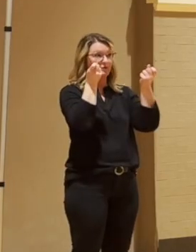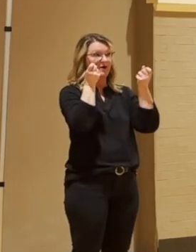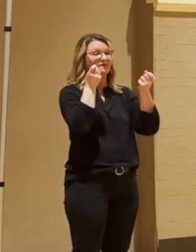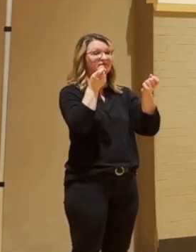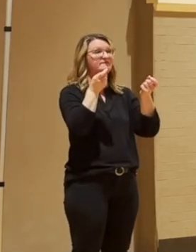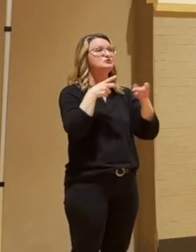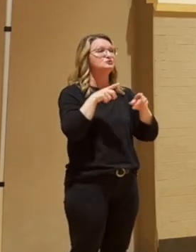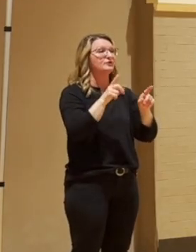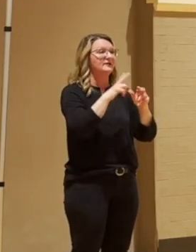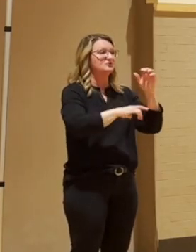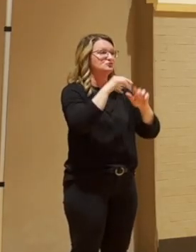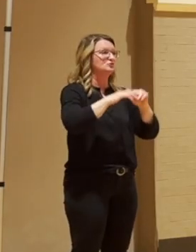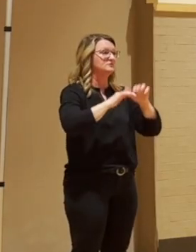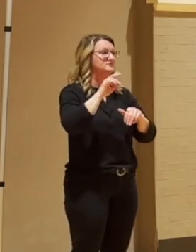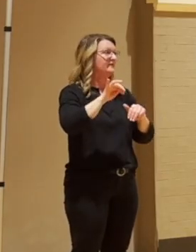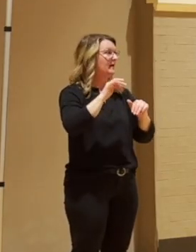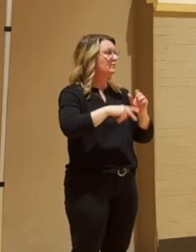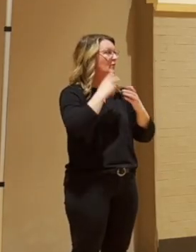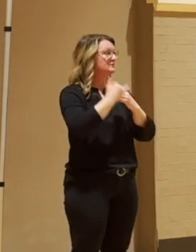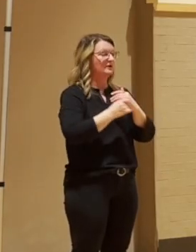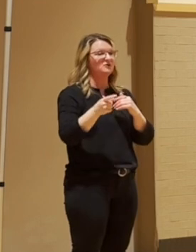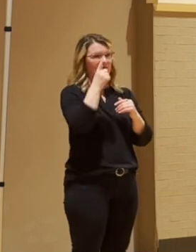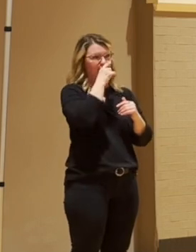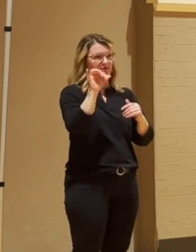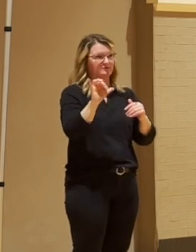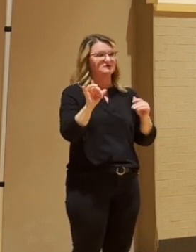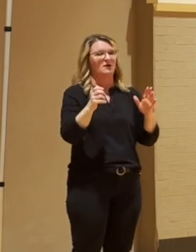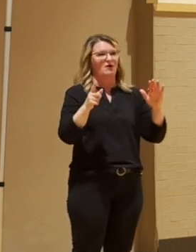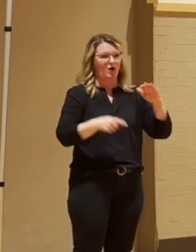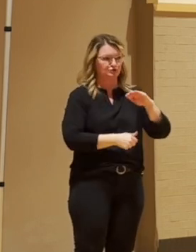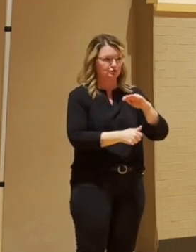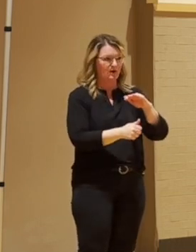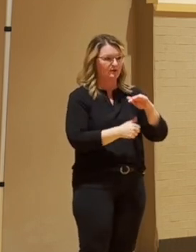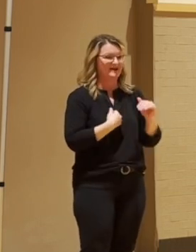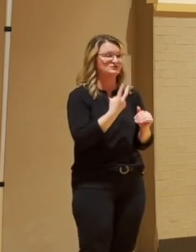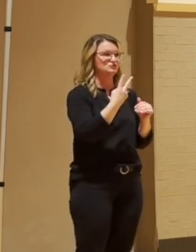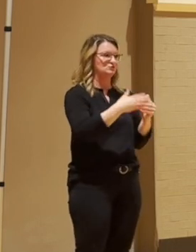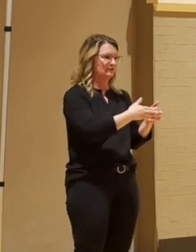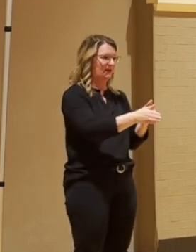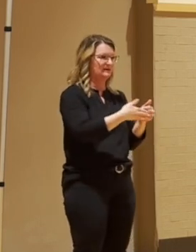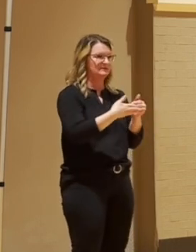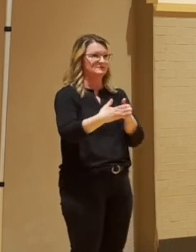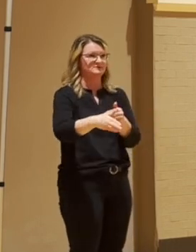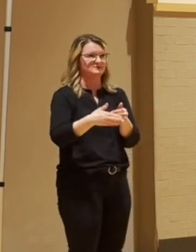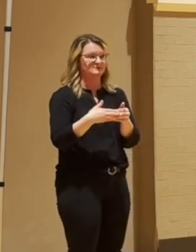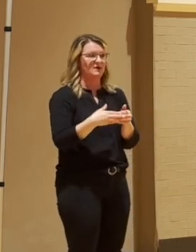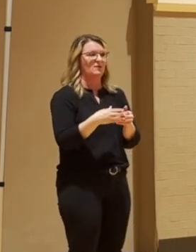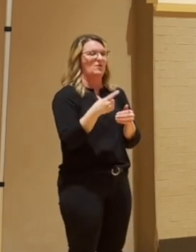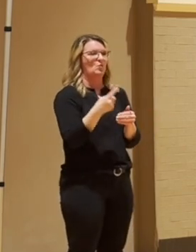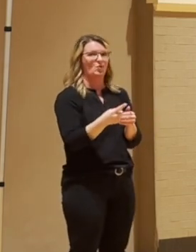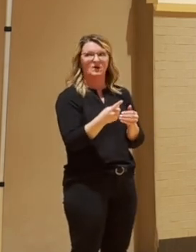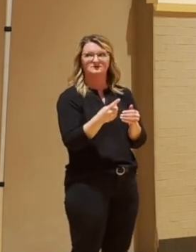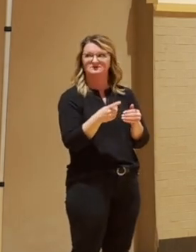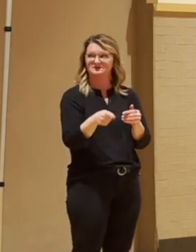during the construction of this project, this is what it kind of looks like underground. Same, it has two gates, and it has the one side